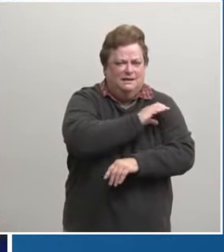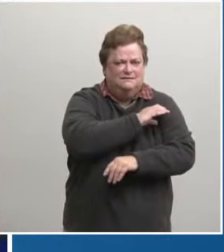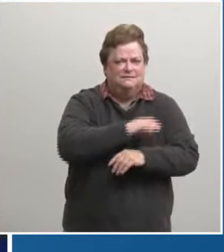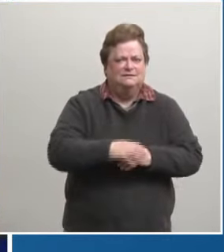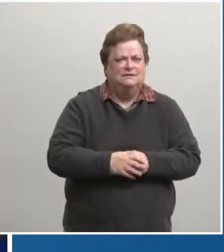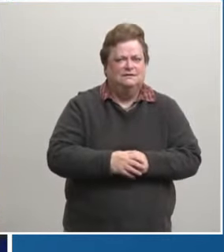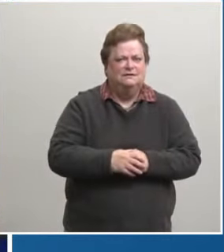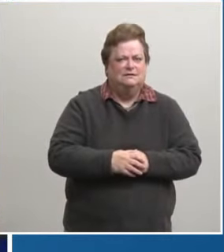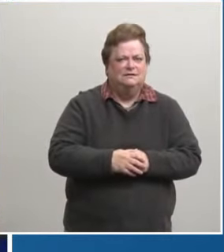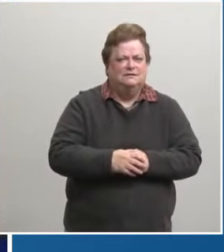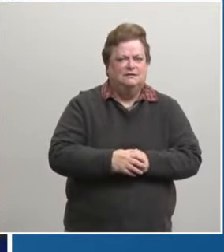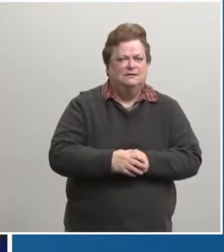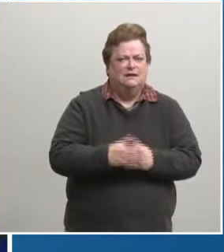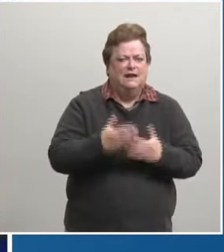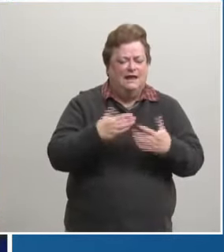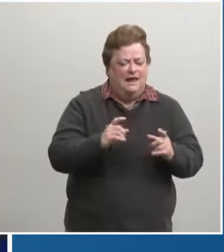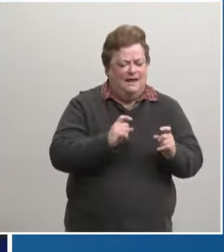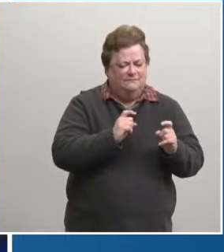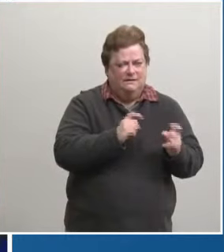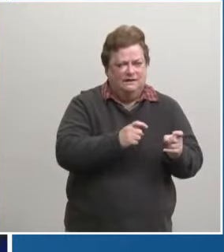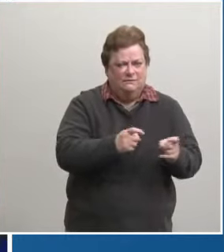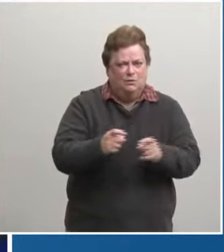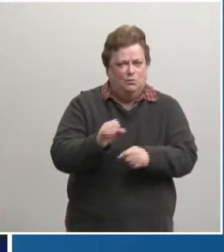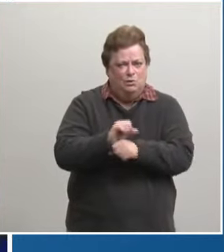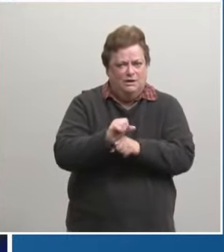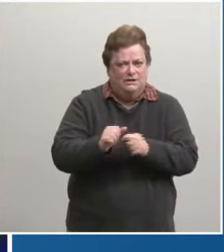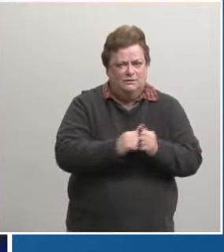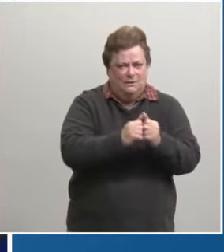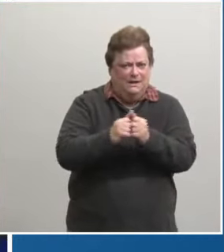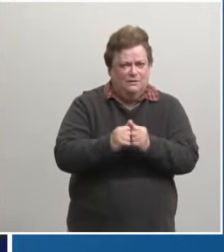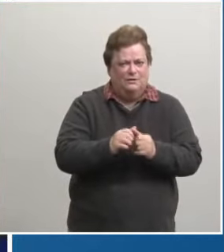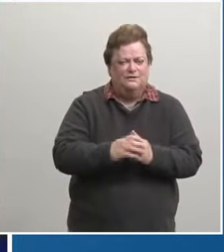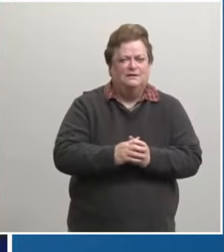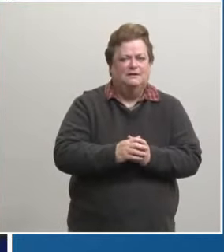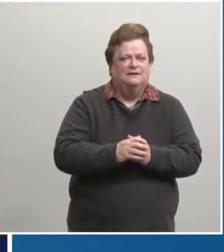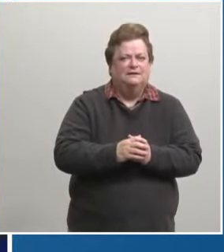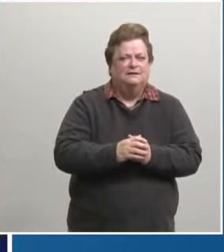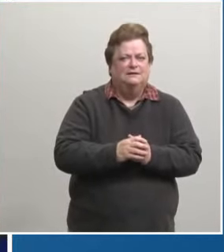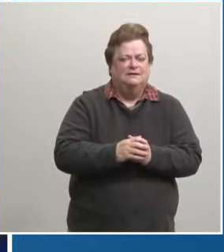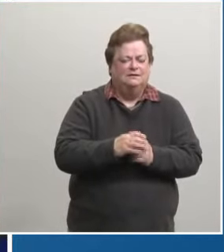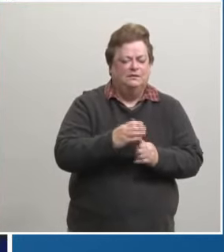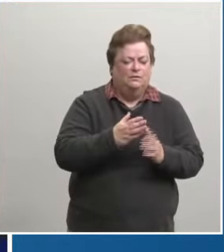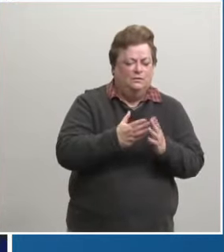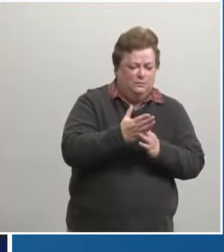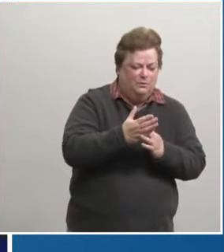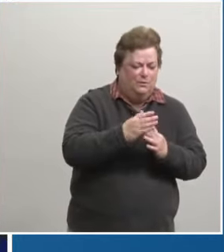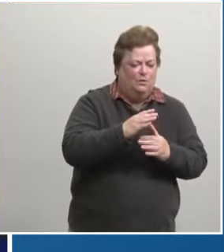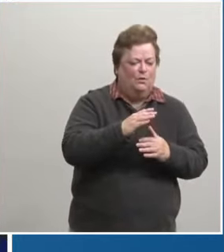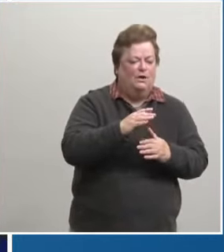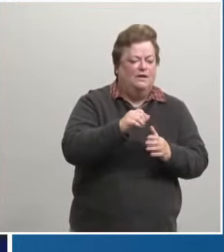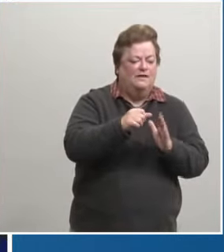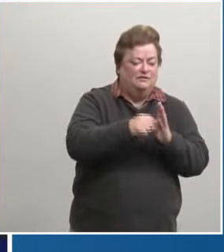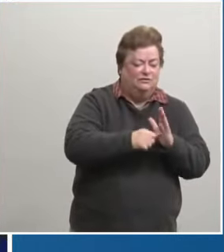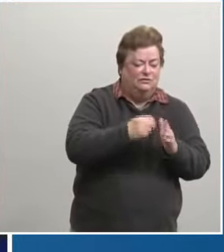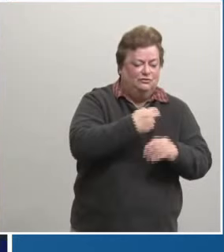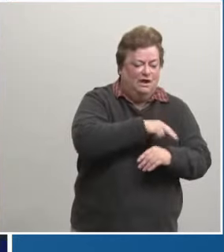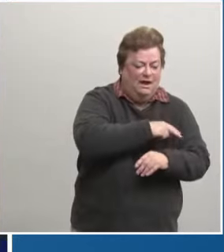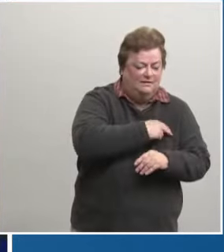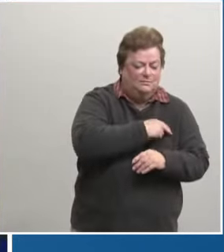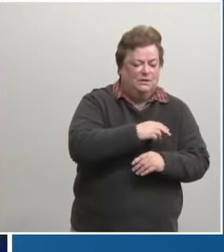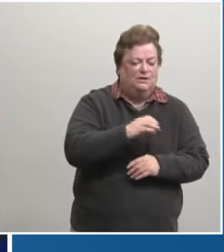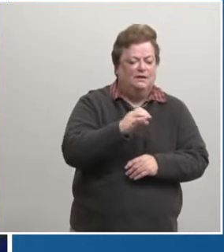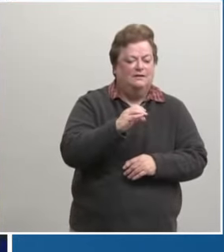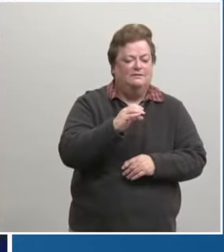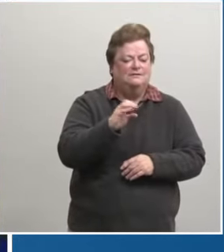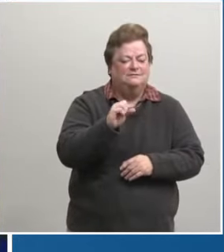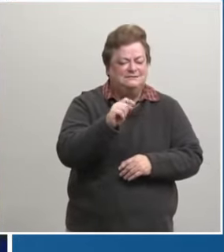facilities, have been working together. Through St. Elizabeth, the Lincoln Surgical Hospital, Blue Stem Health,